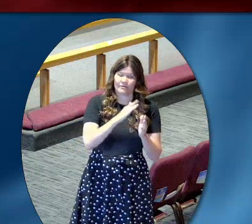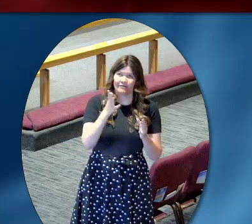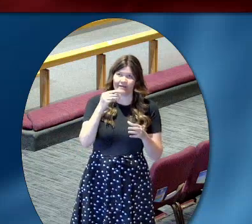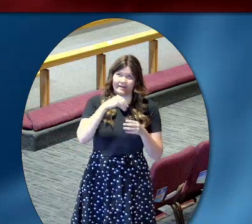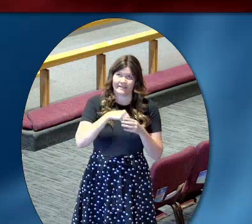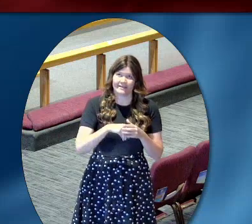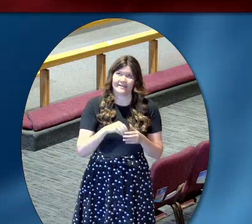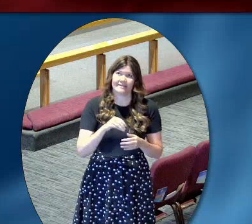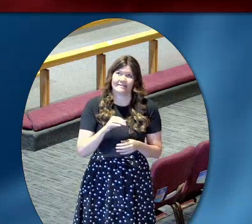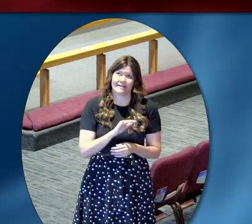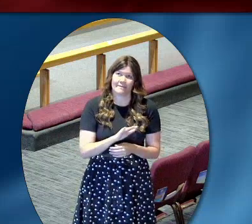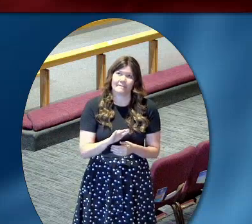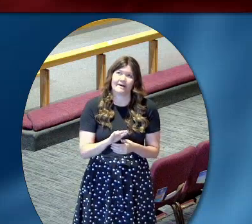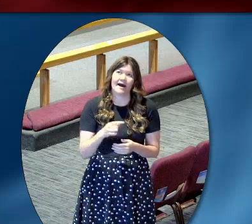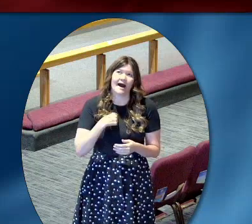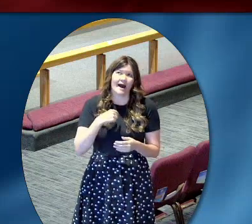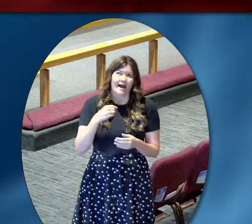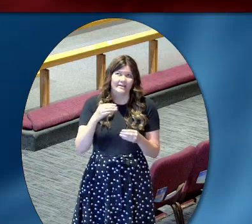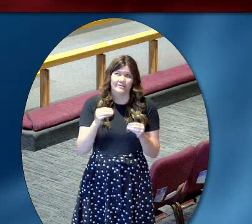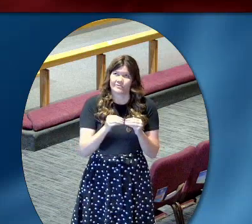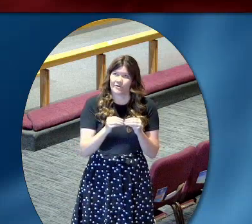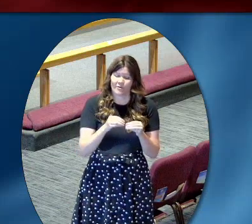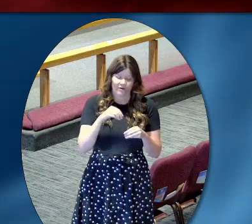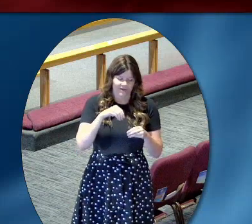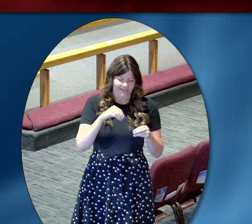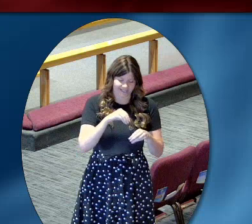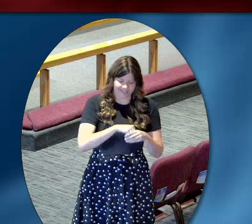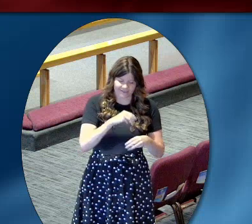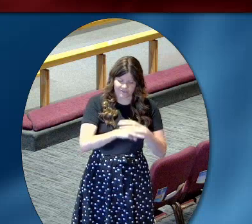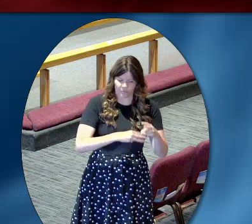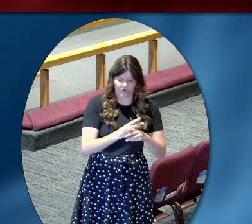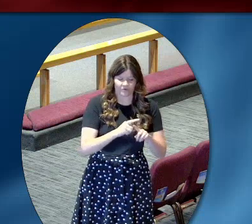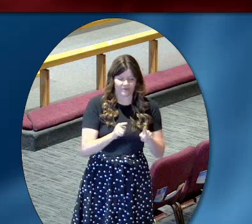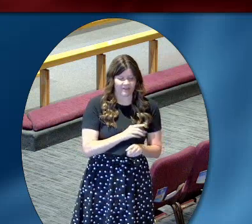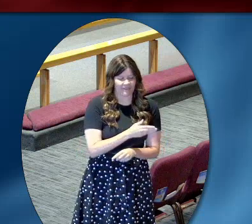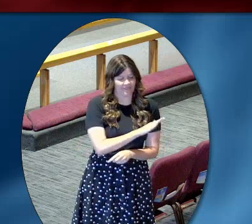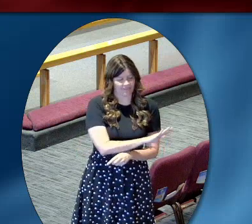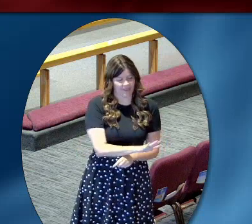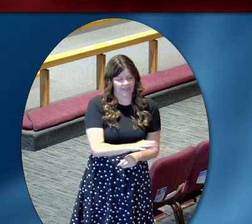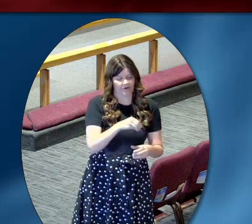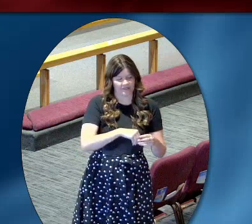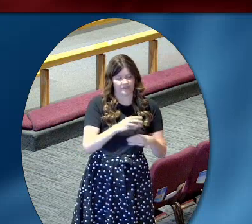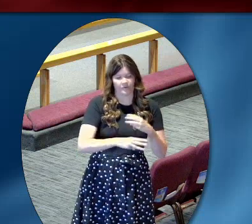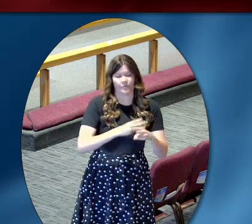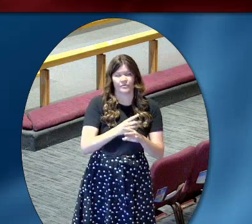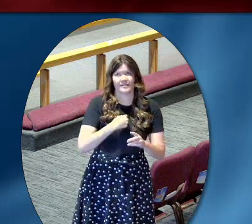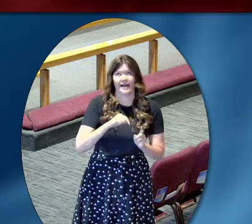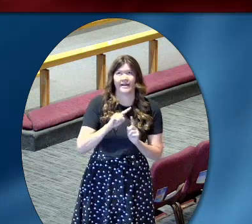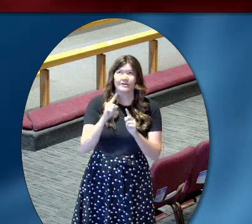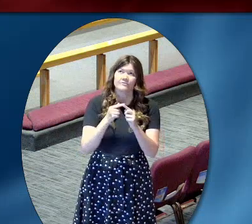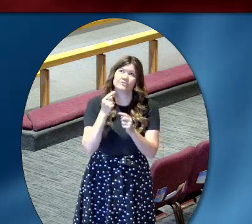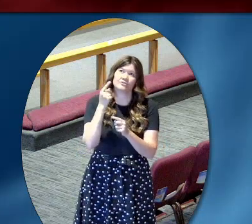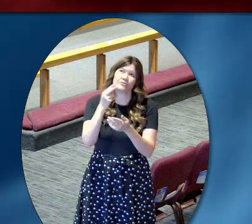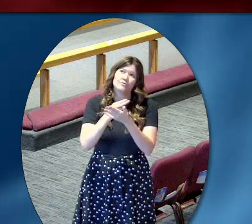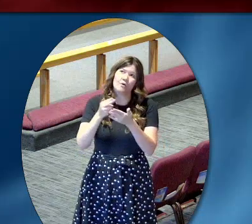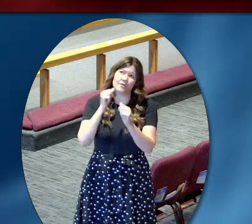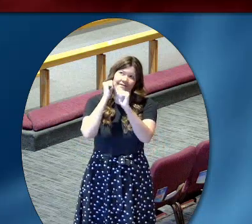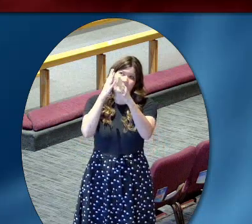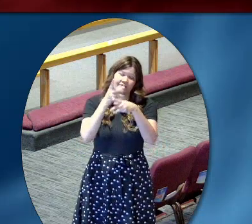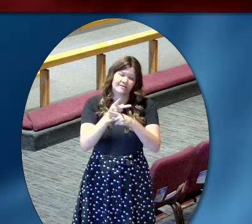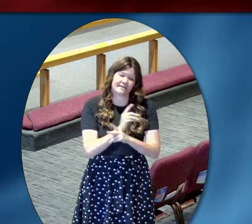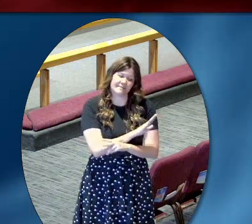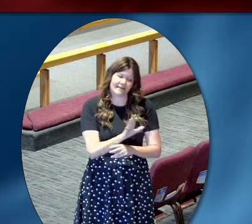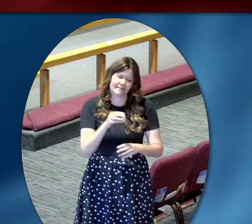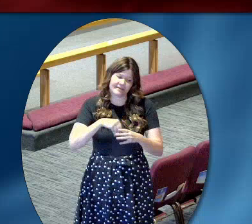them. I am no longer in the world, but they are in the world, and I am coming to you. Holy Father, keep them in